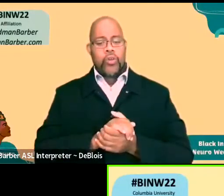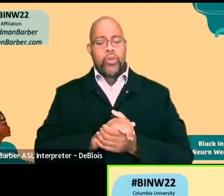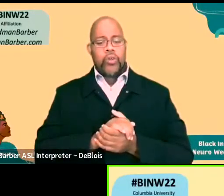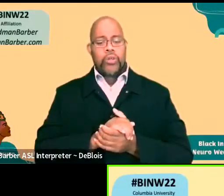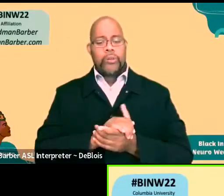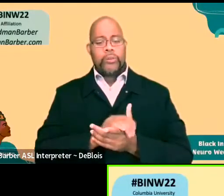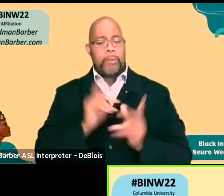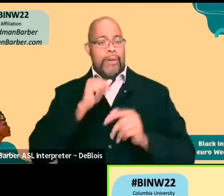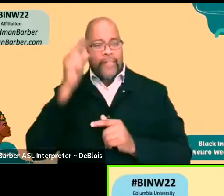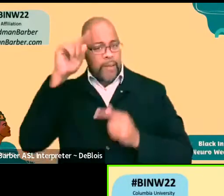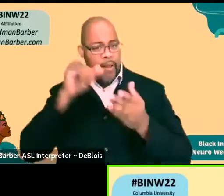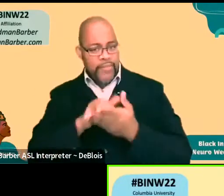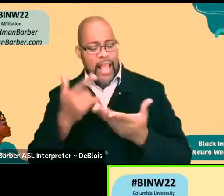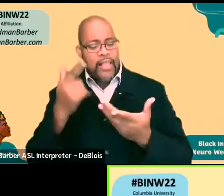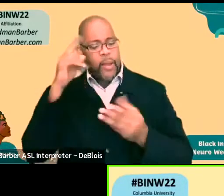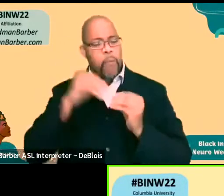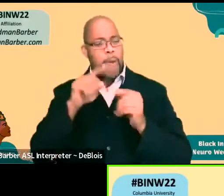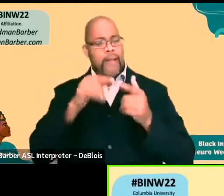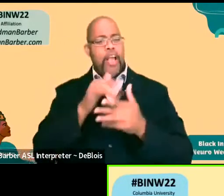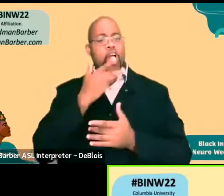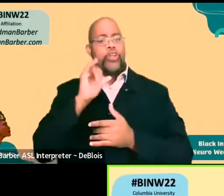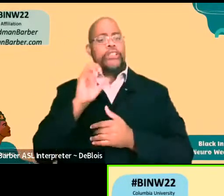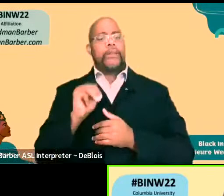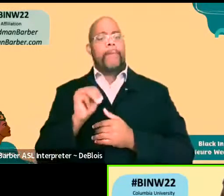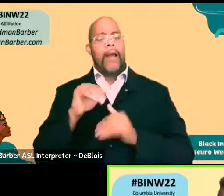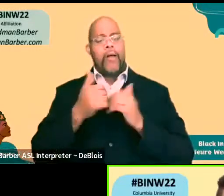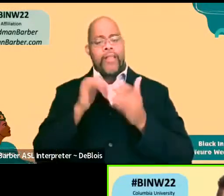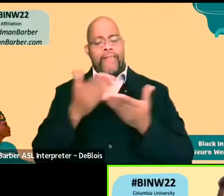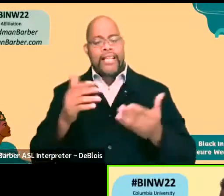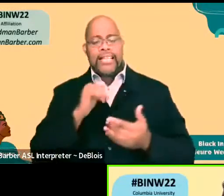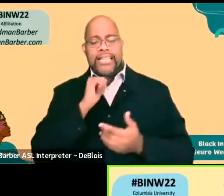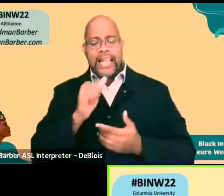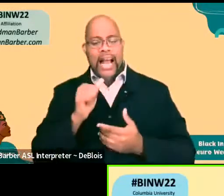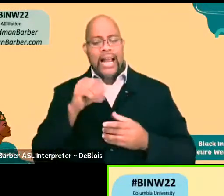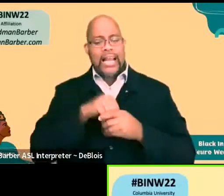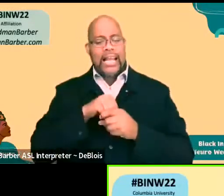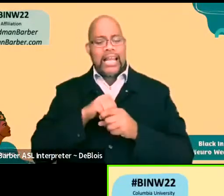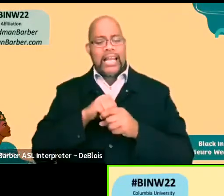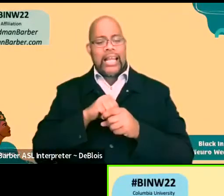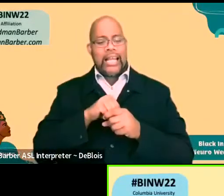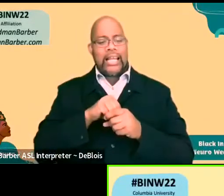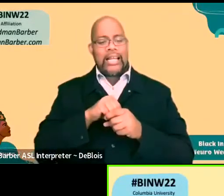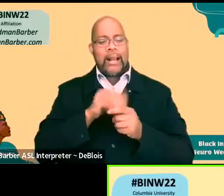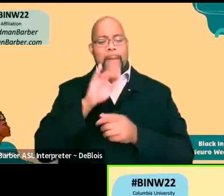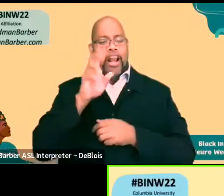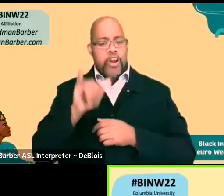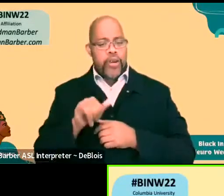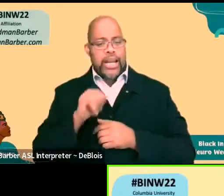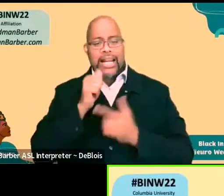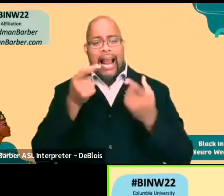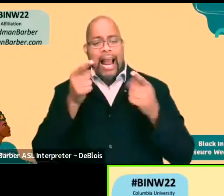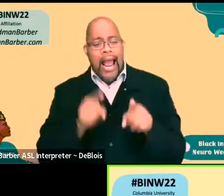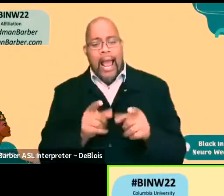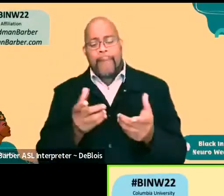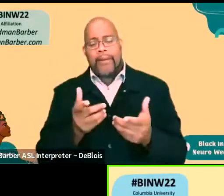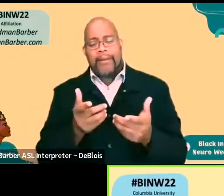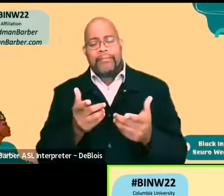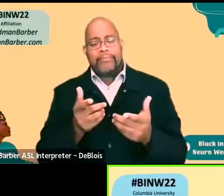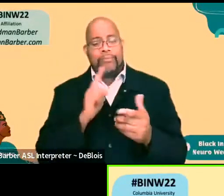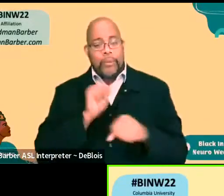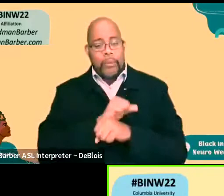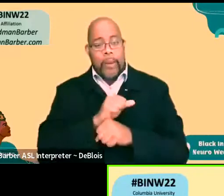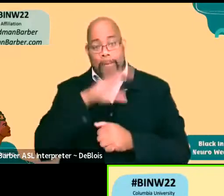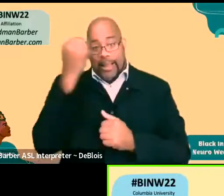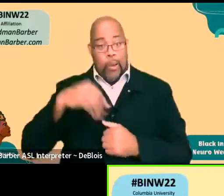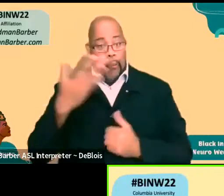bit more about colorism and how these things are not going to be in a binary. These things will not happen like literally black